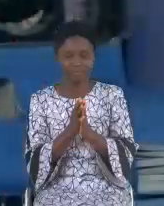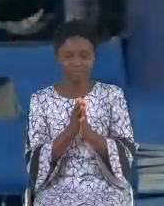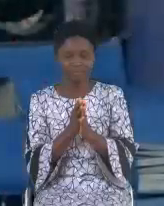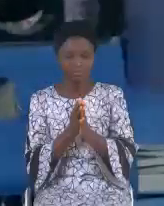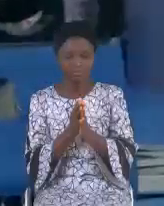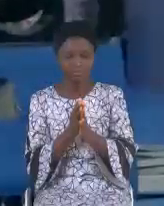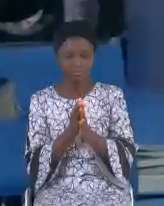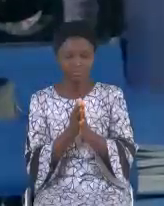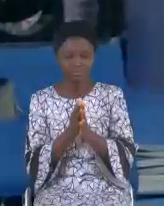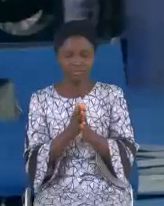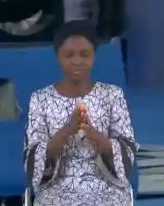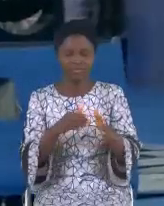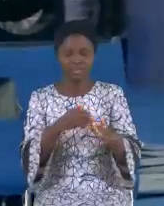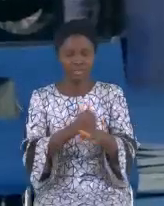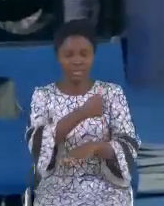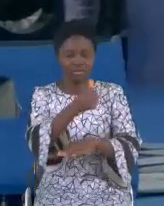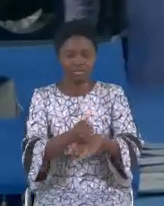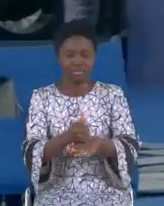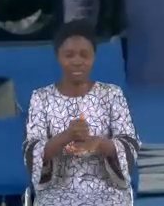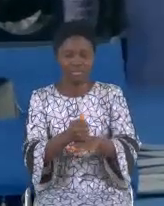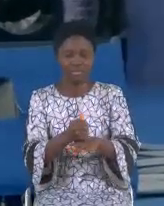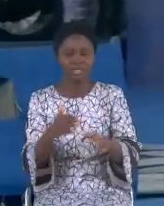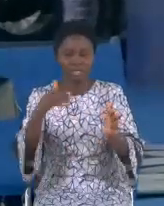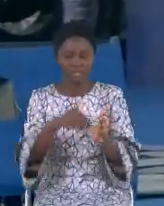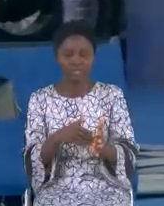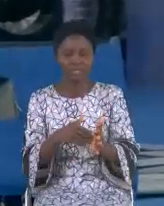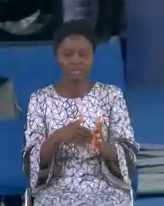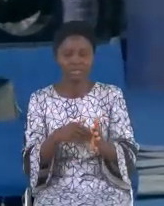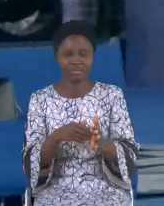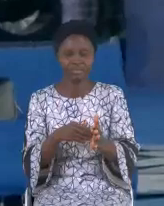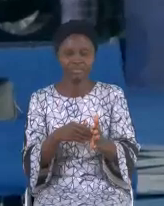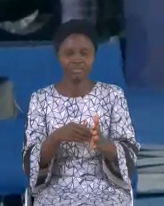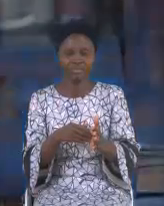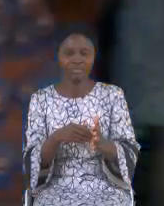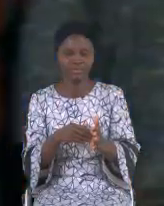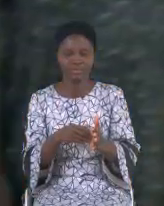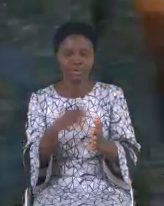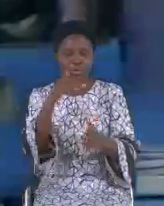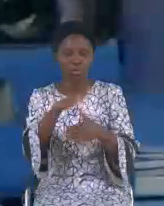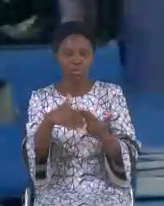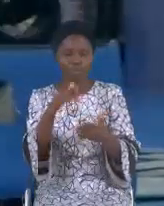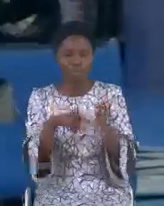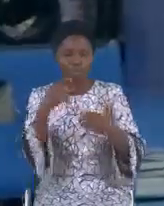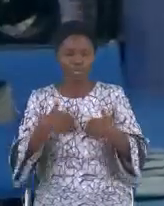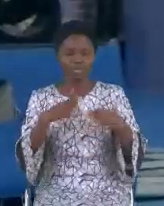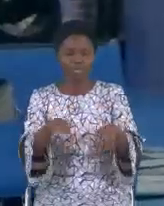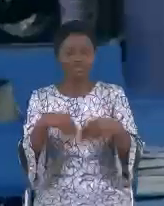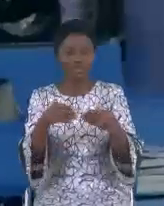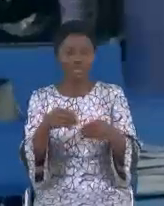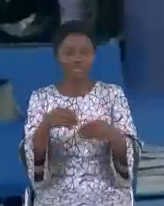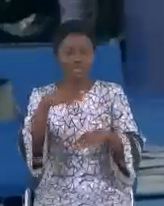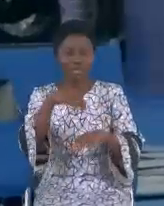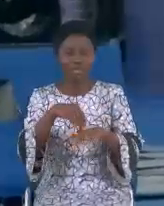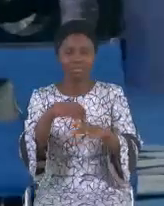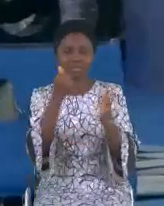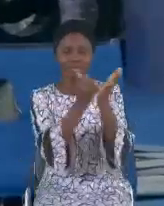Accomplish again all that you have provided at Calvary for everyone. Thank you, Lord, for